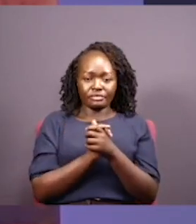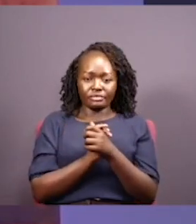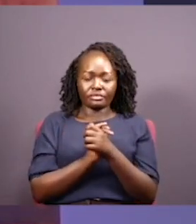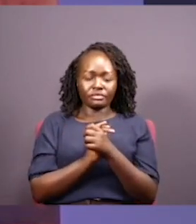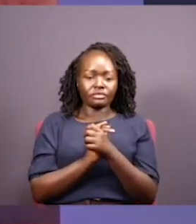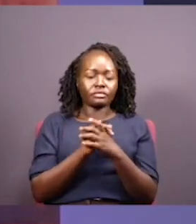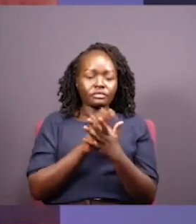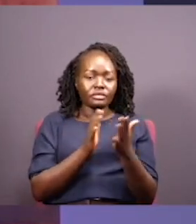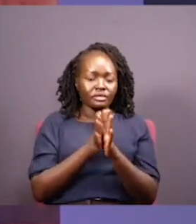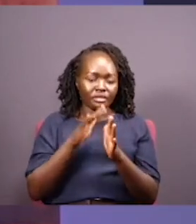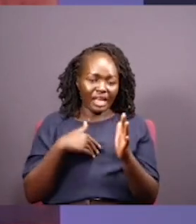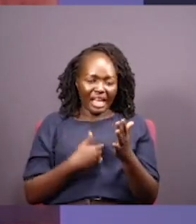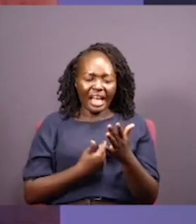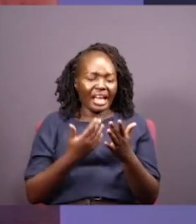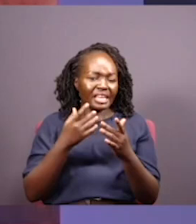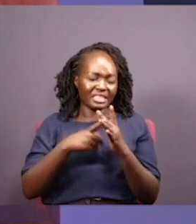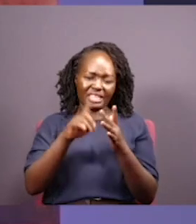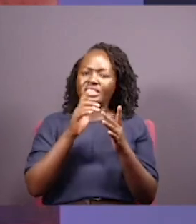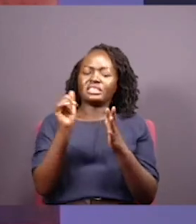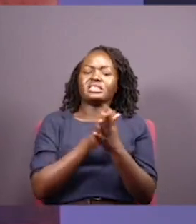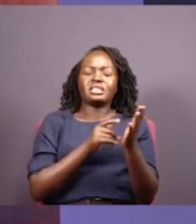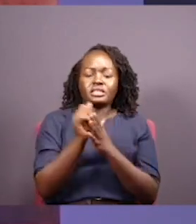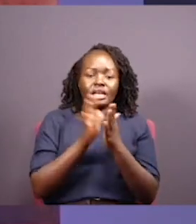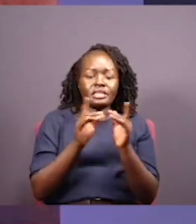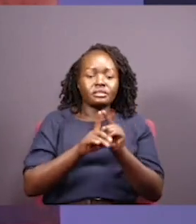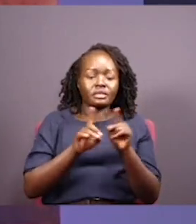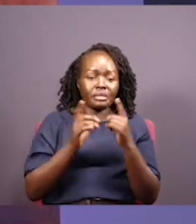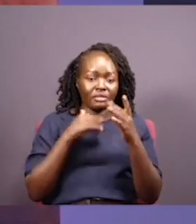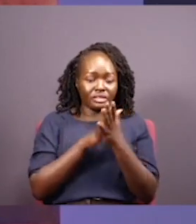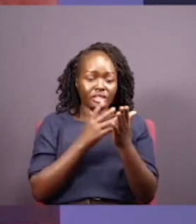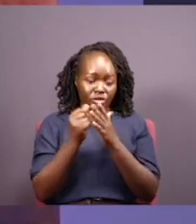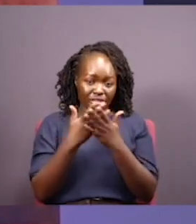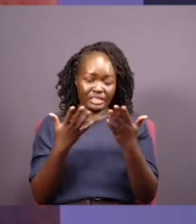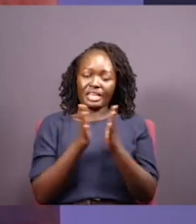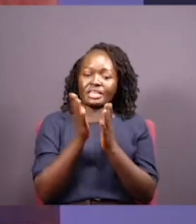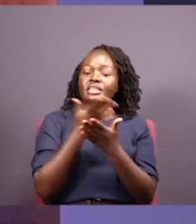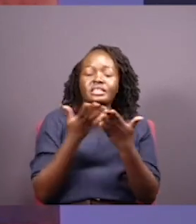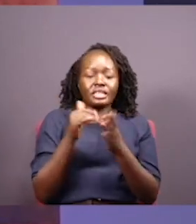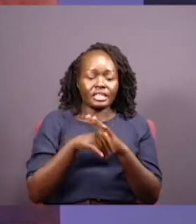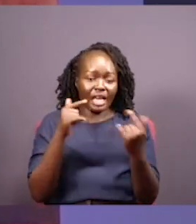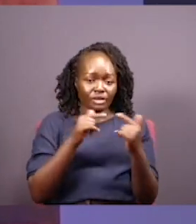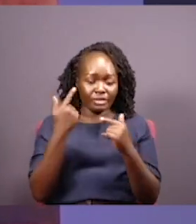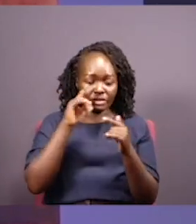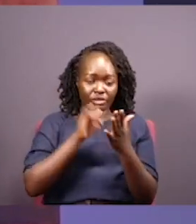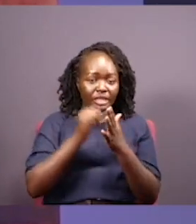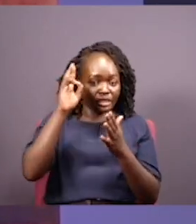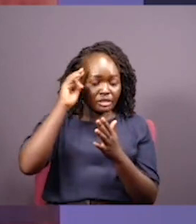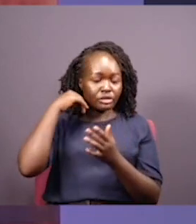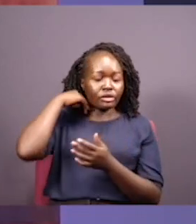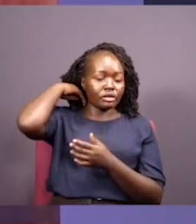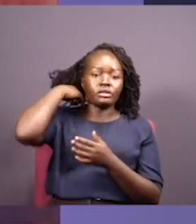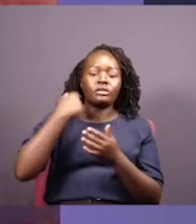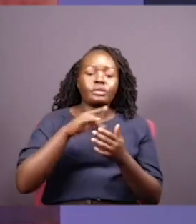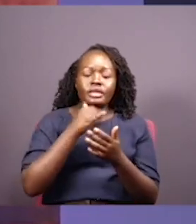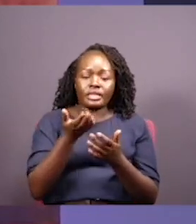to create havoc and to ruffle feathers and just to engage in arguments for the sake. We need to be conscious